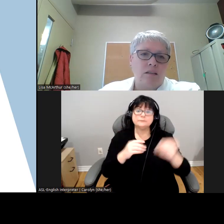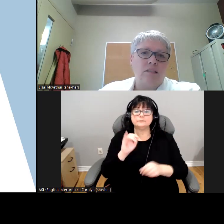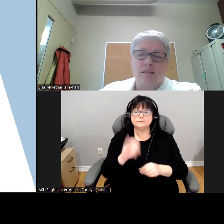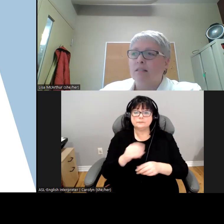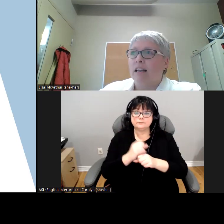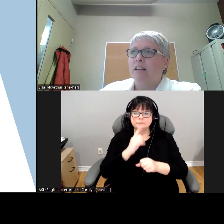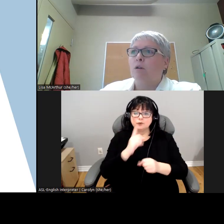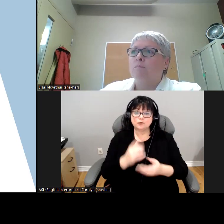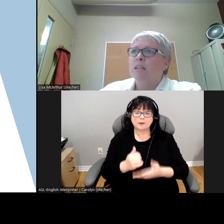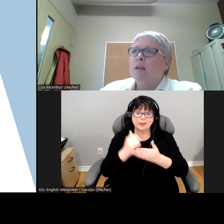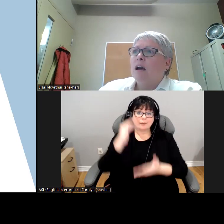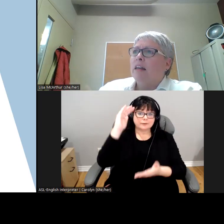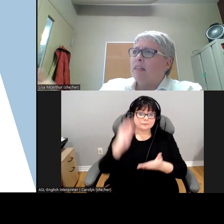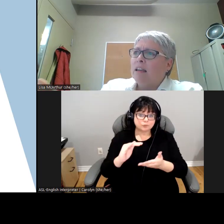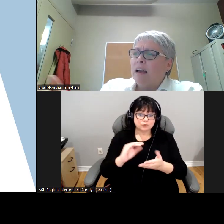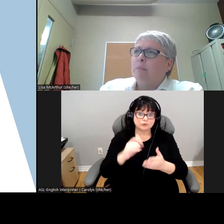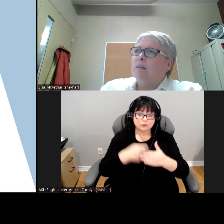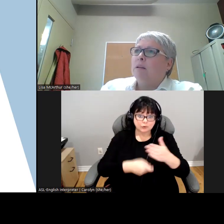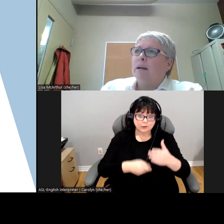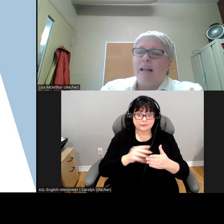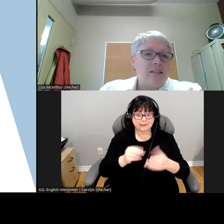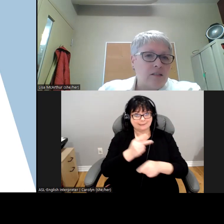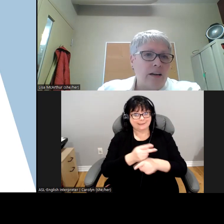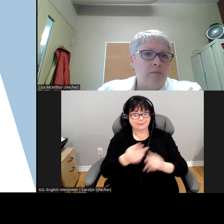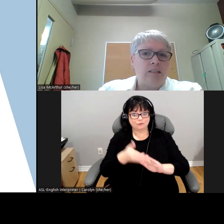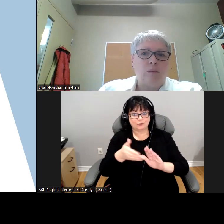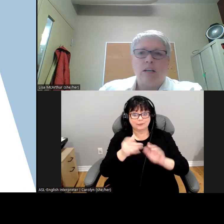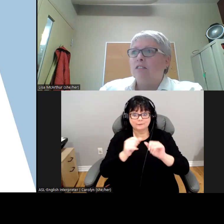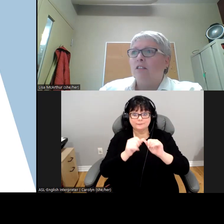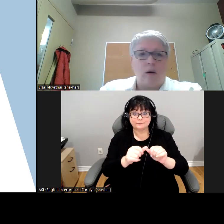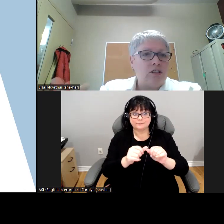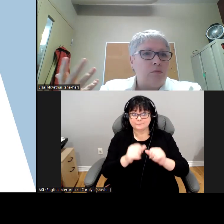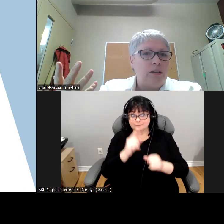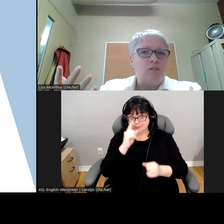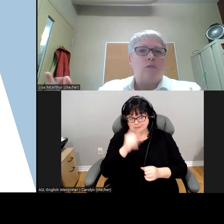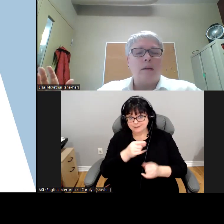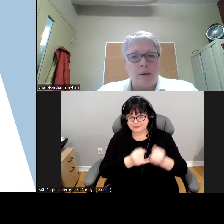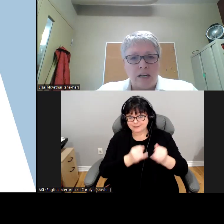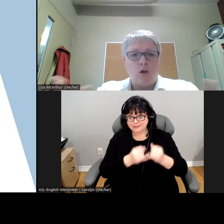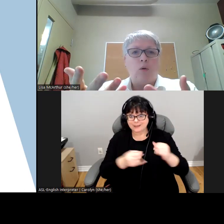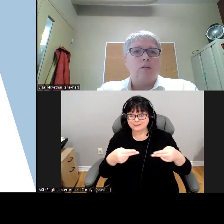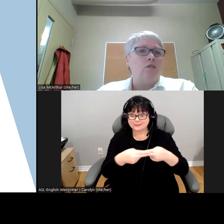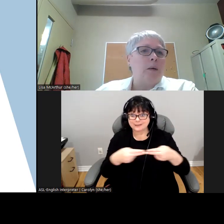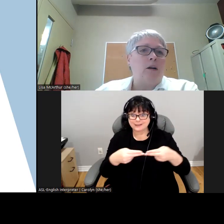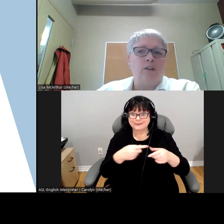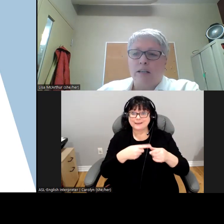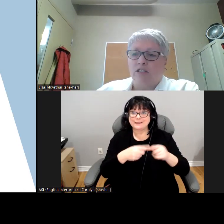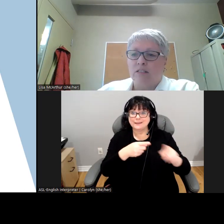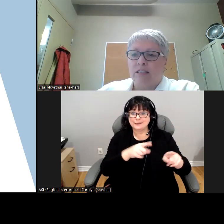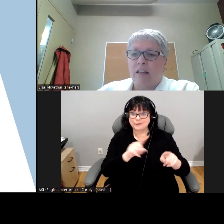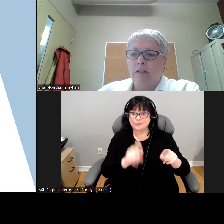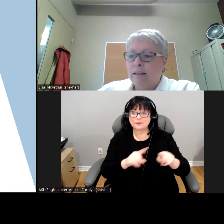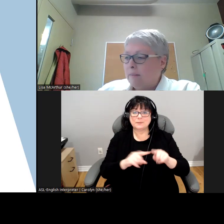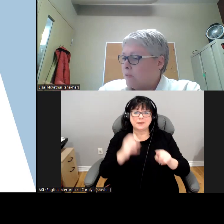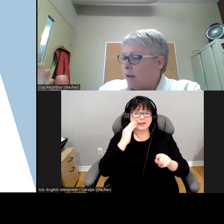these things sustainable. I think that might be my last slide because then we got to the question points for me, but I know we're grouping all the